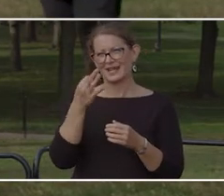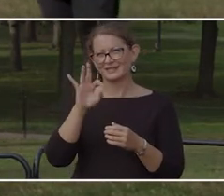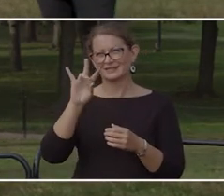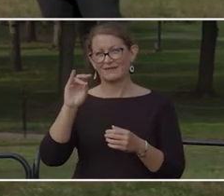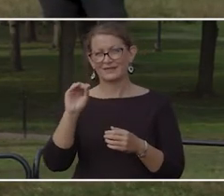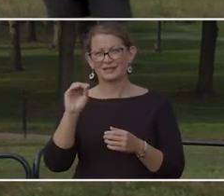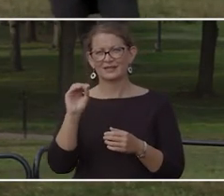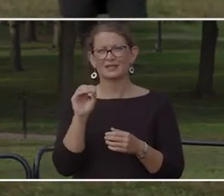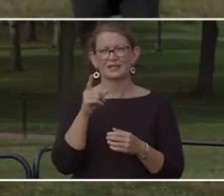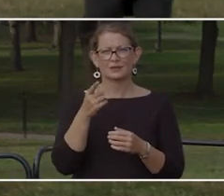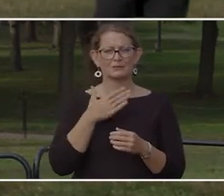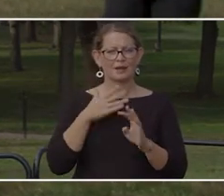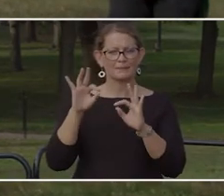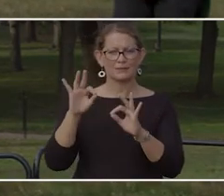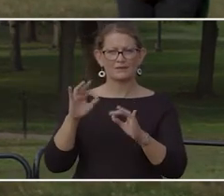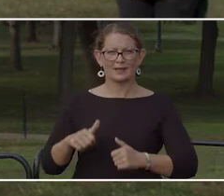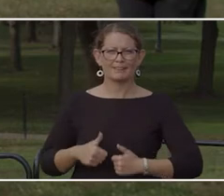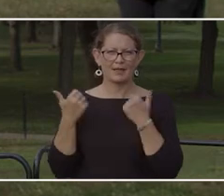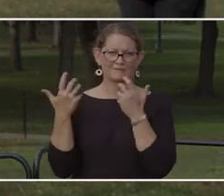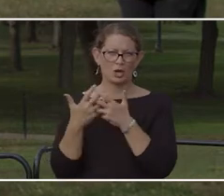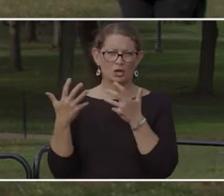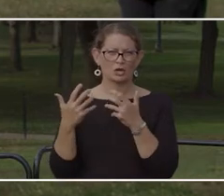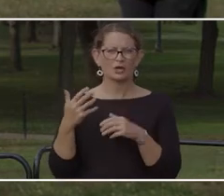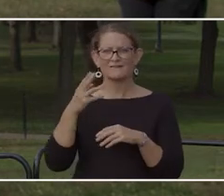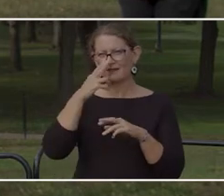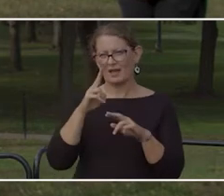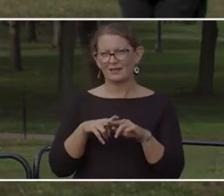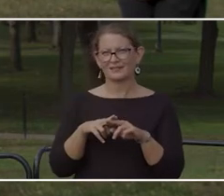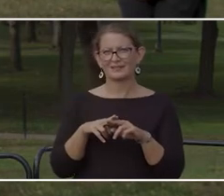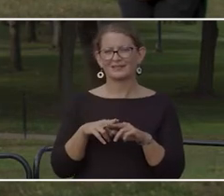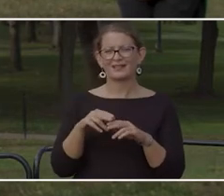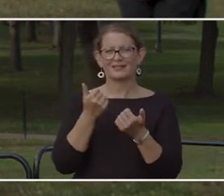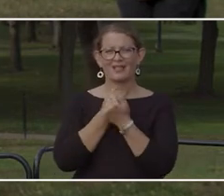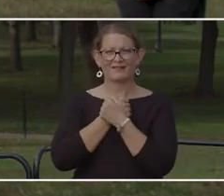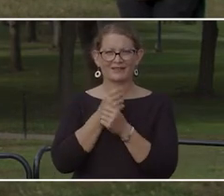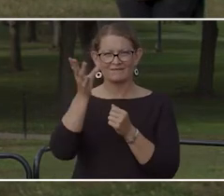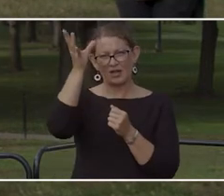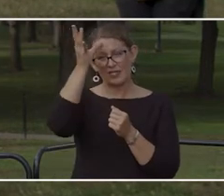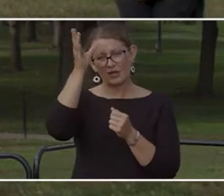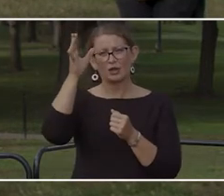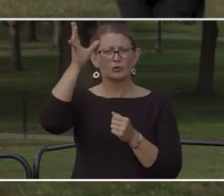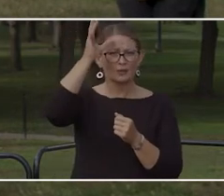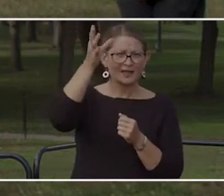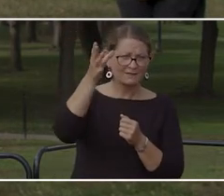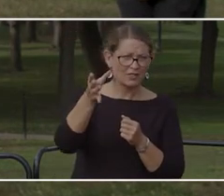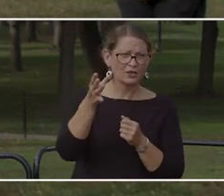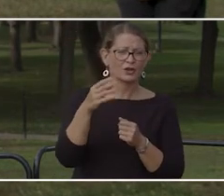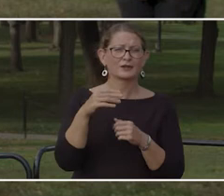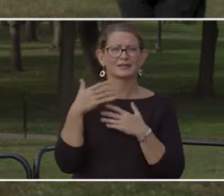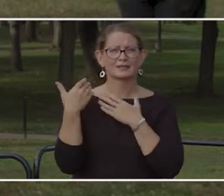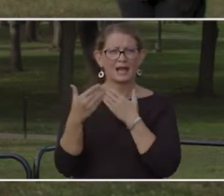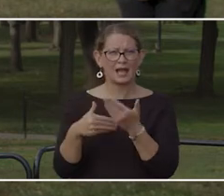1970. He was my perfect life partner, a fun and loving father, grandfather,